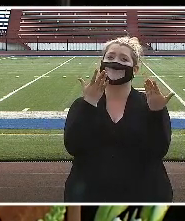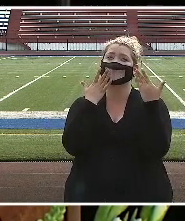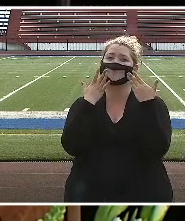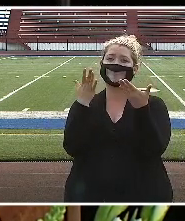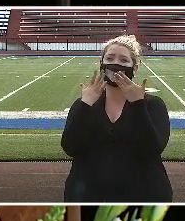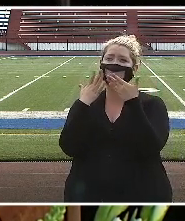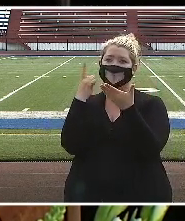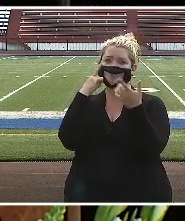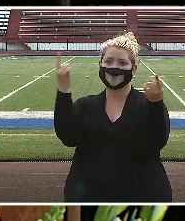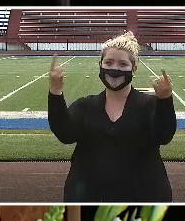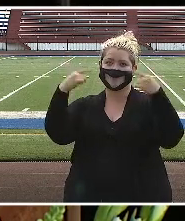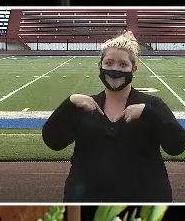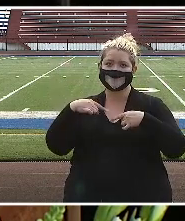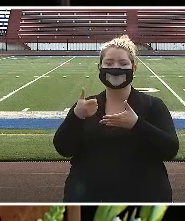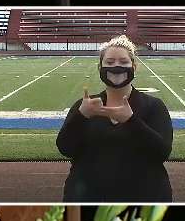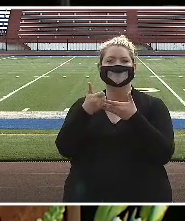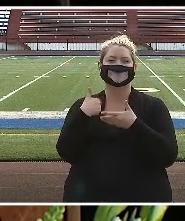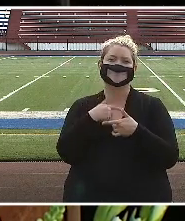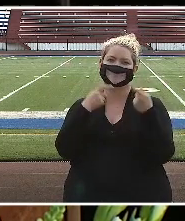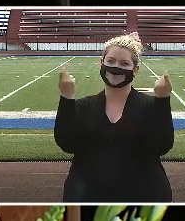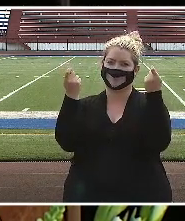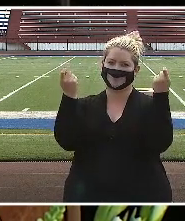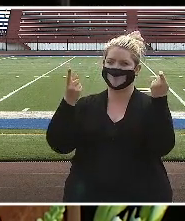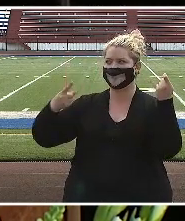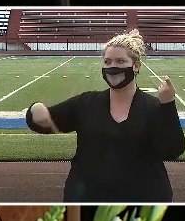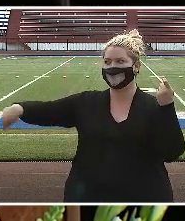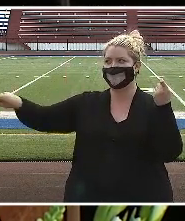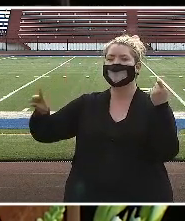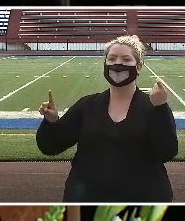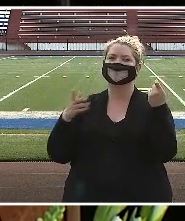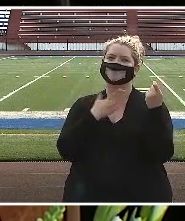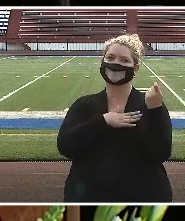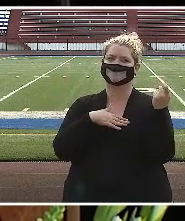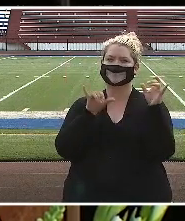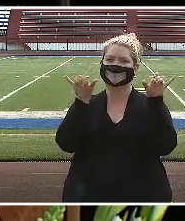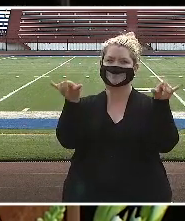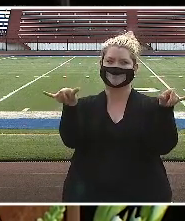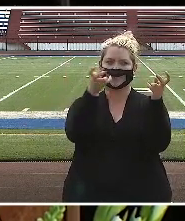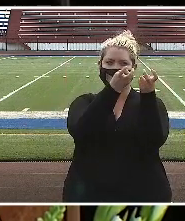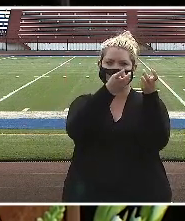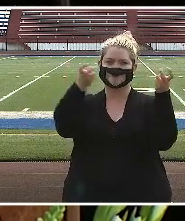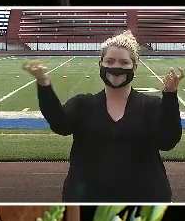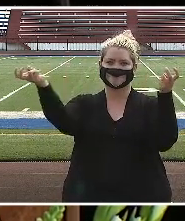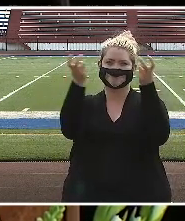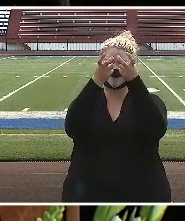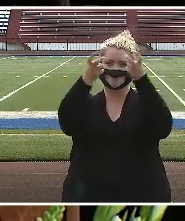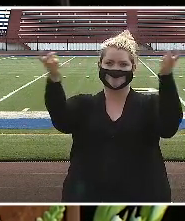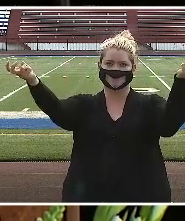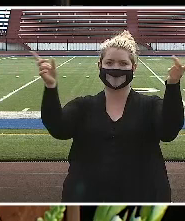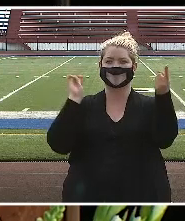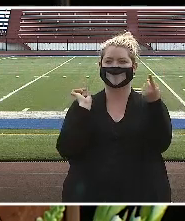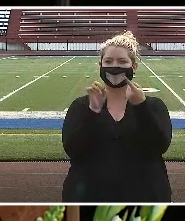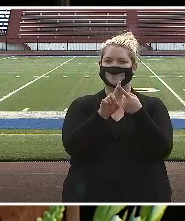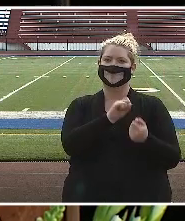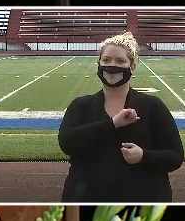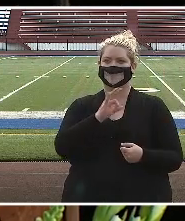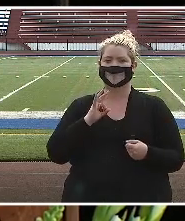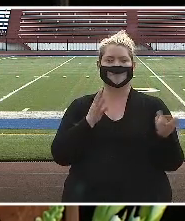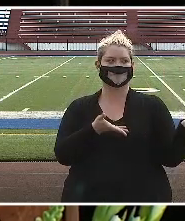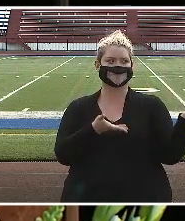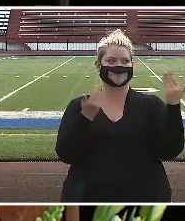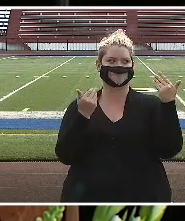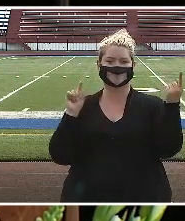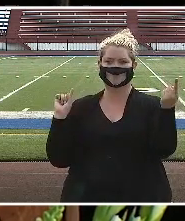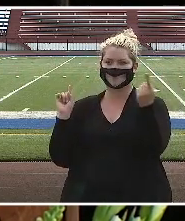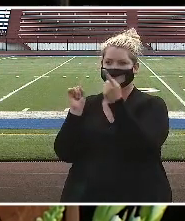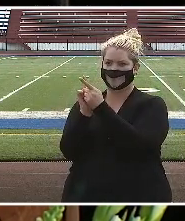our graduates. Please stay within your rows, and then you will meet your graduates. Thank you again, everyone, for